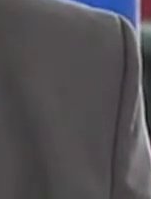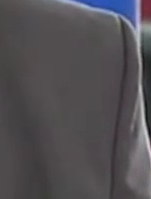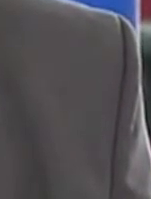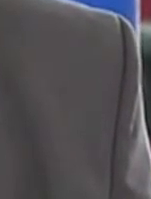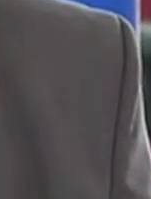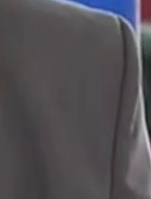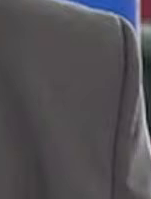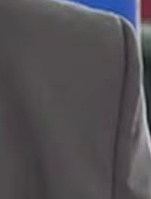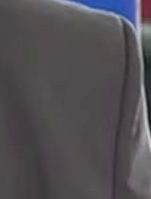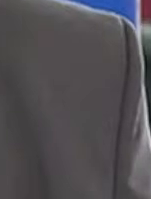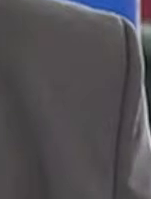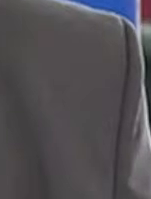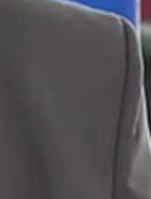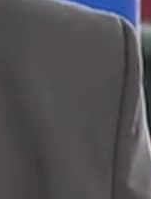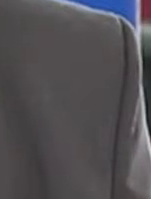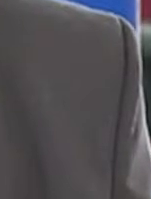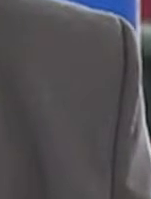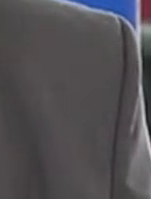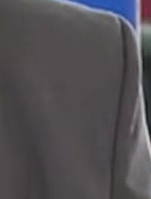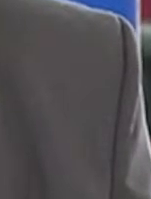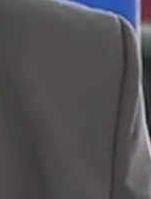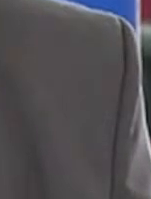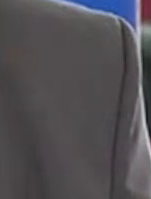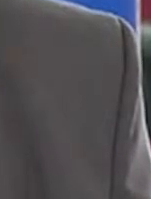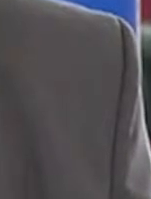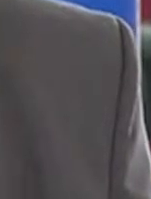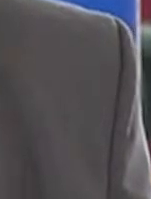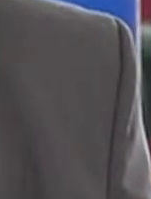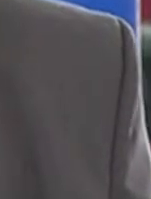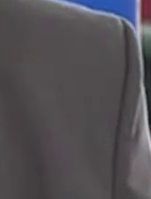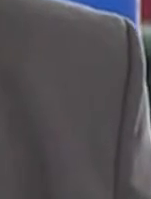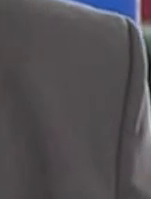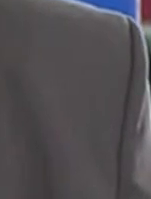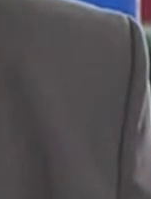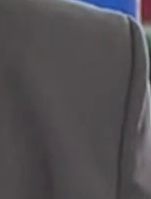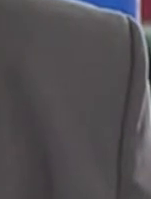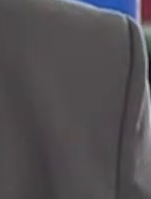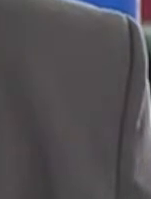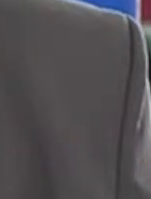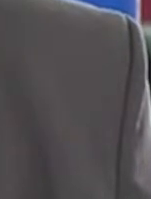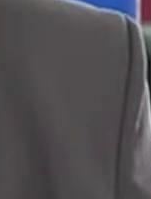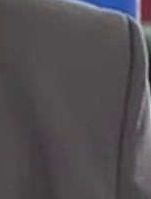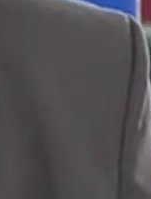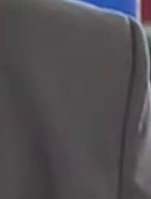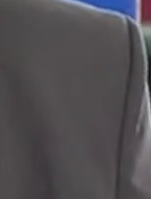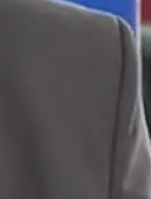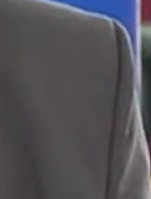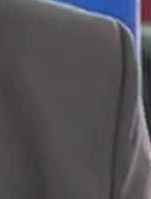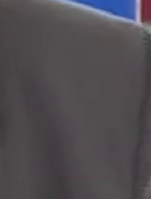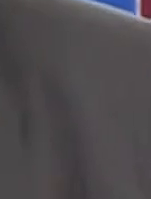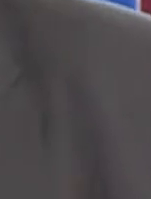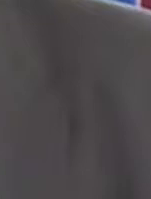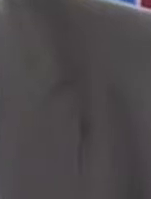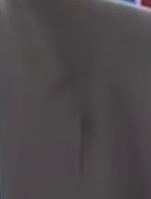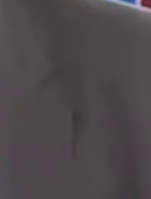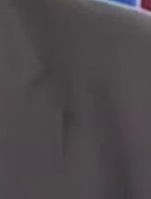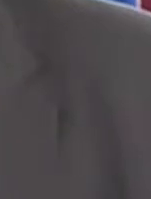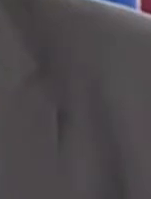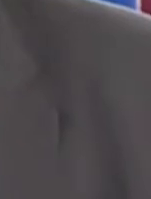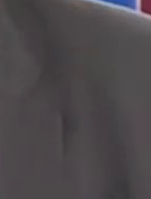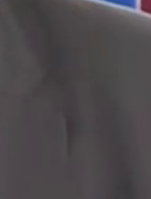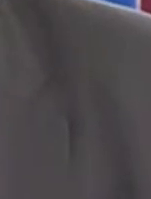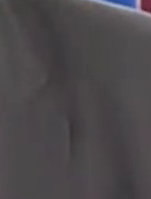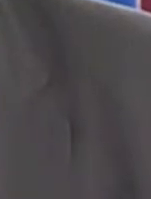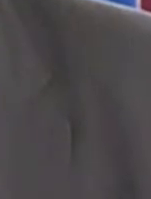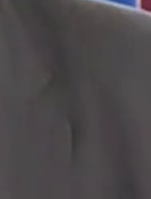leadership, but in the collective commitment of all its stakeholders, students, faculty, alumni,